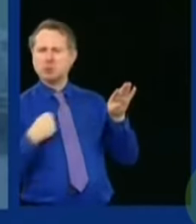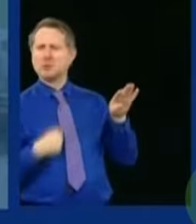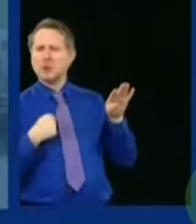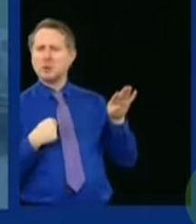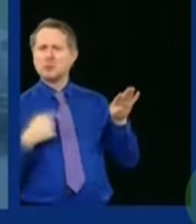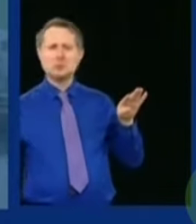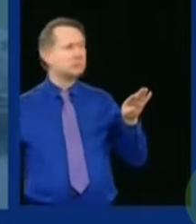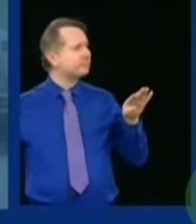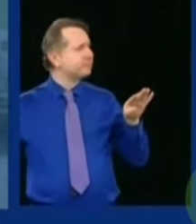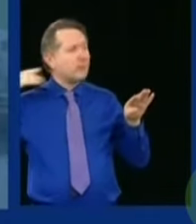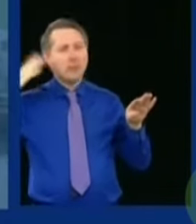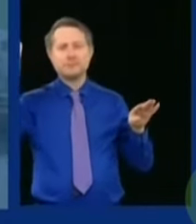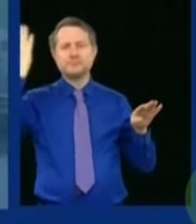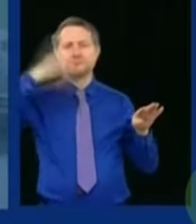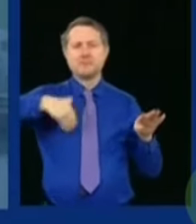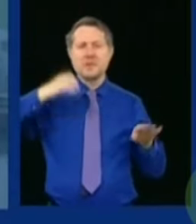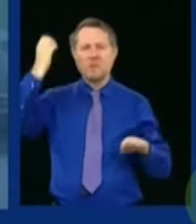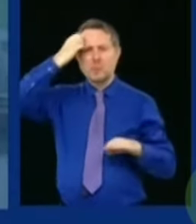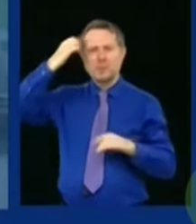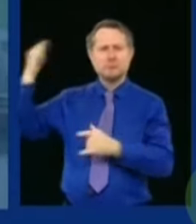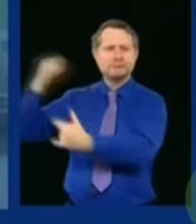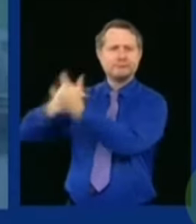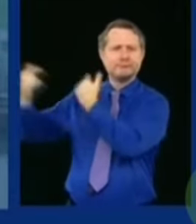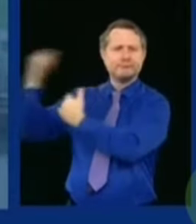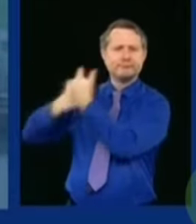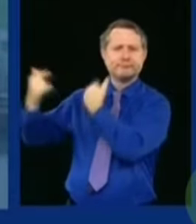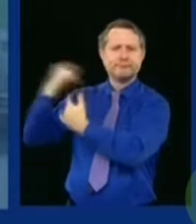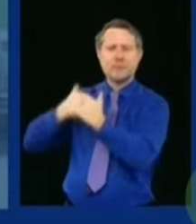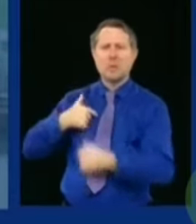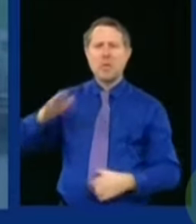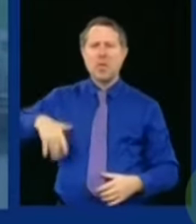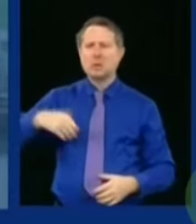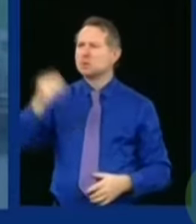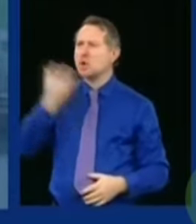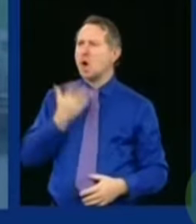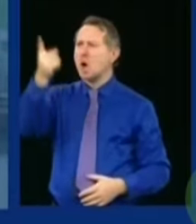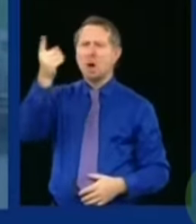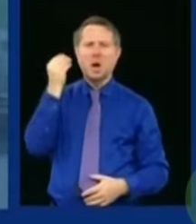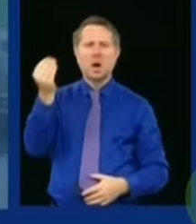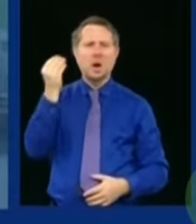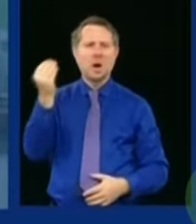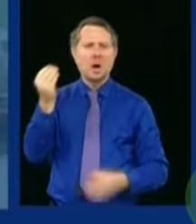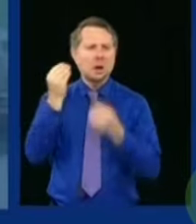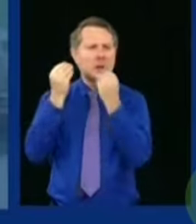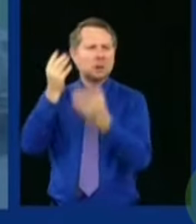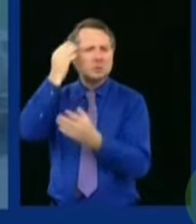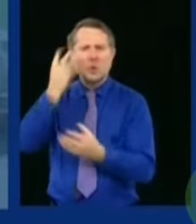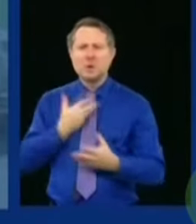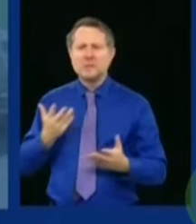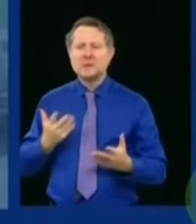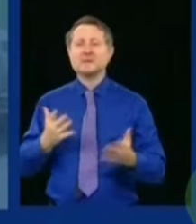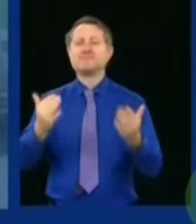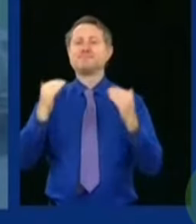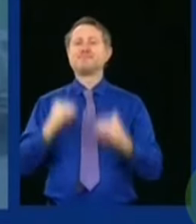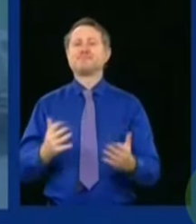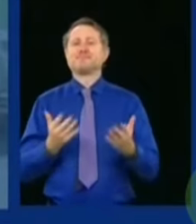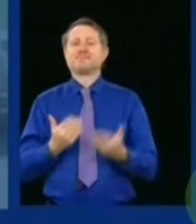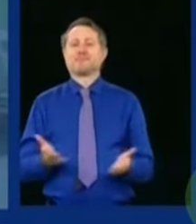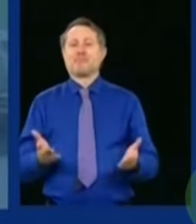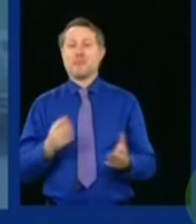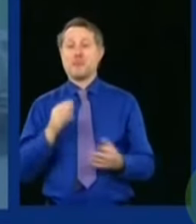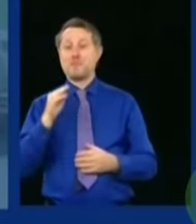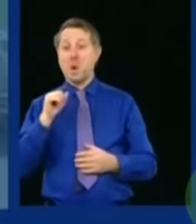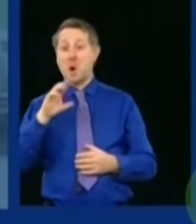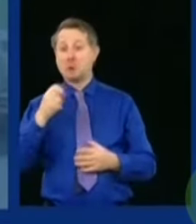Europe, and nobody told us. When this first started, if you had the